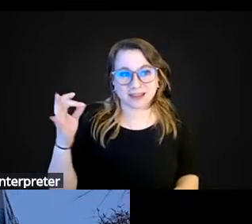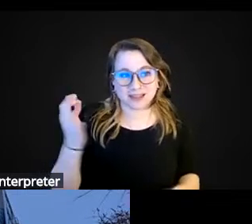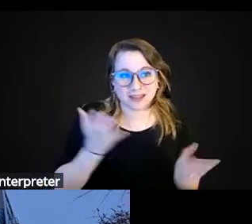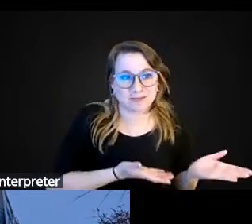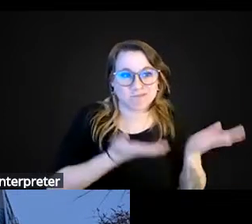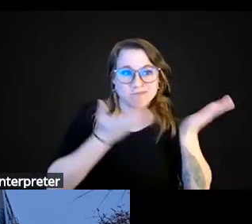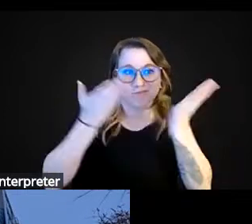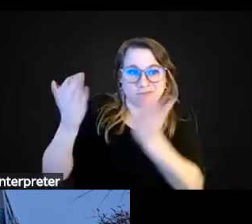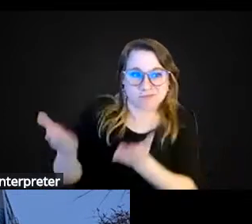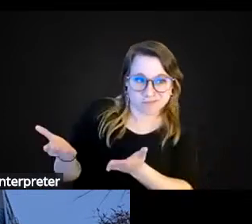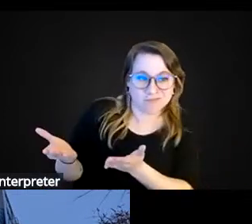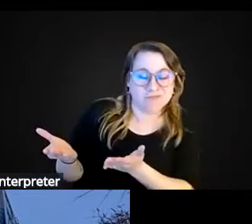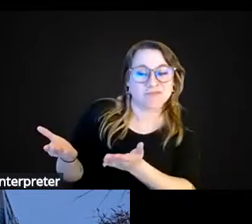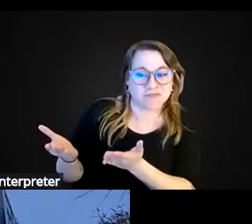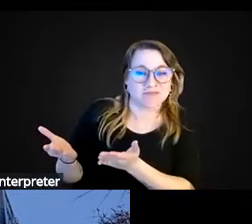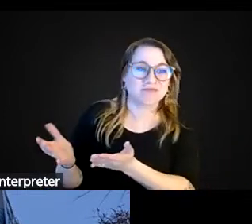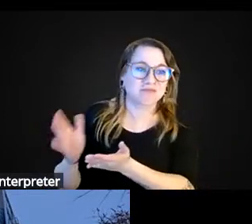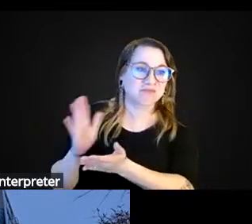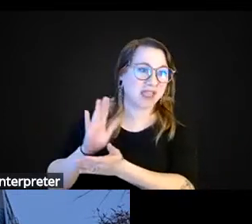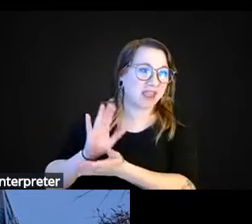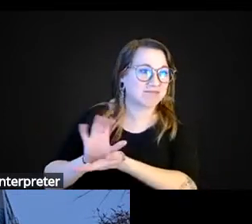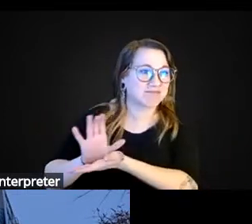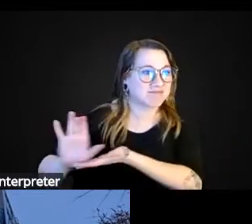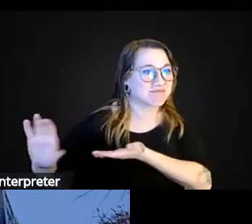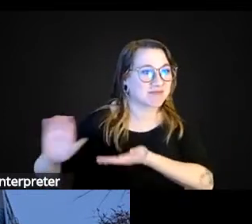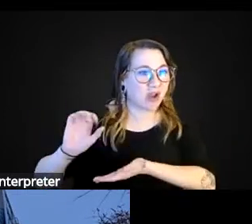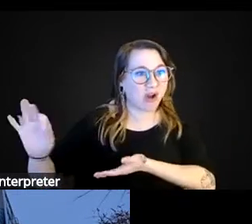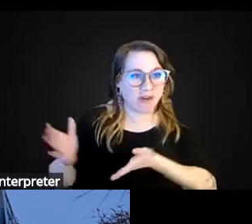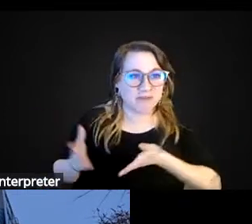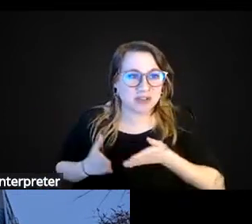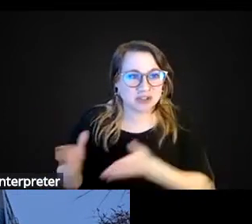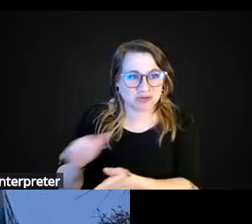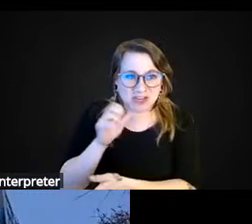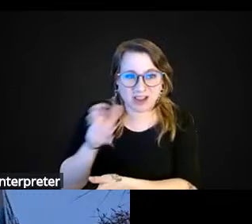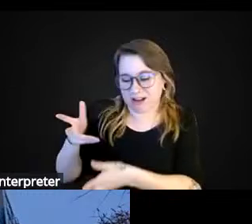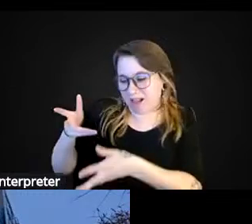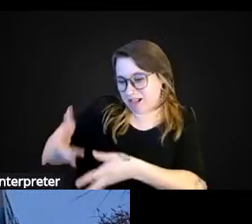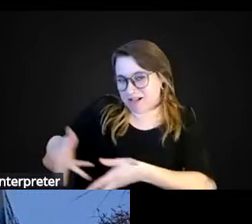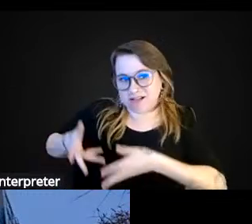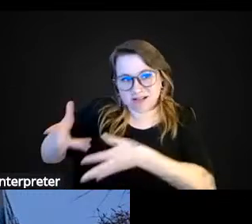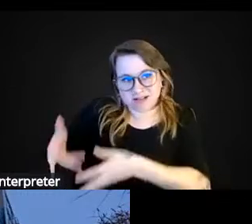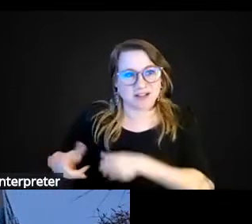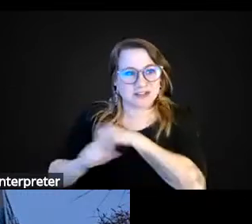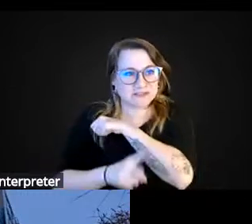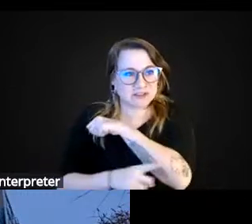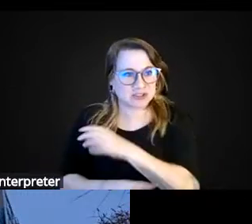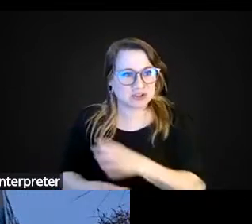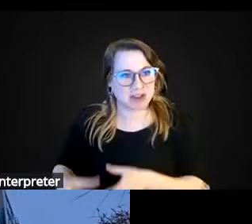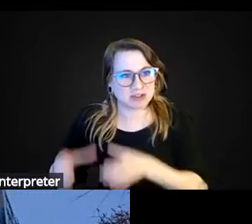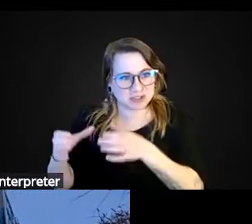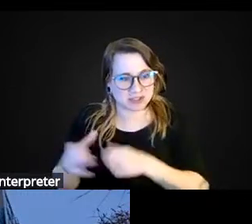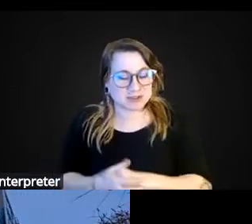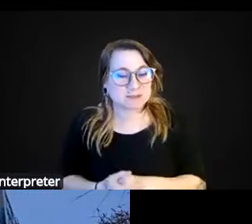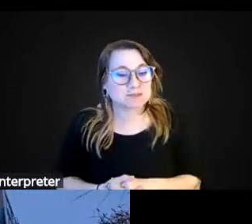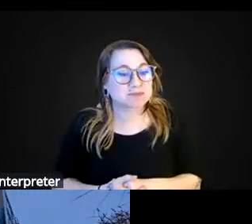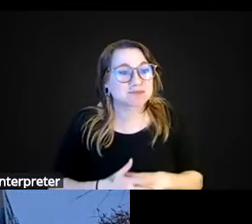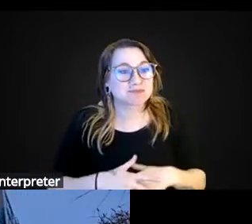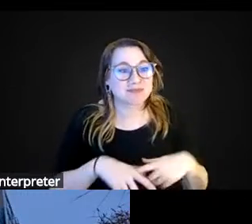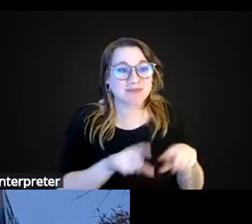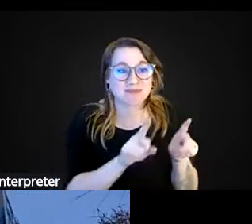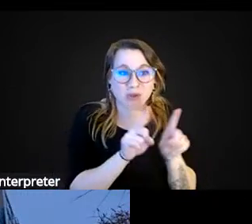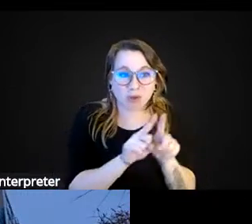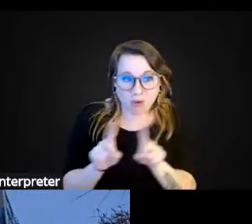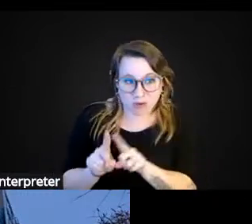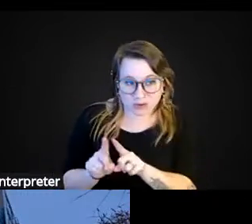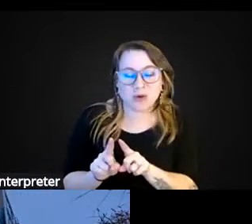get that stuff off the streets and not leave it beside trash cans or anything like that. Alongside that roll-off day, we will